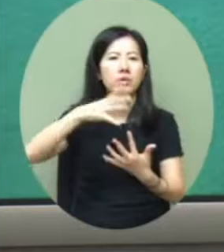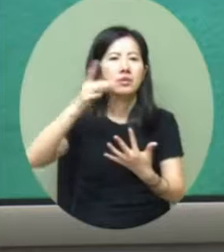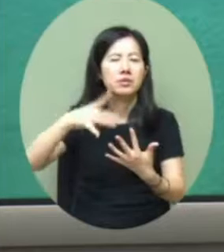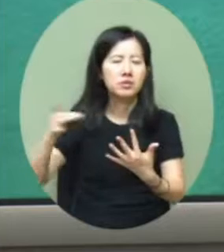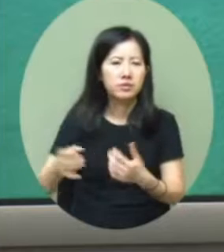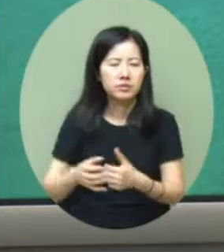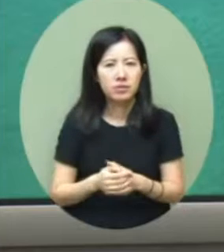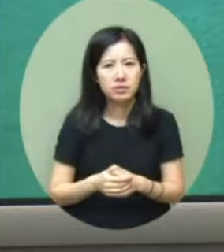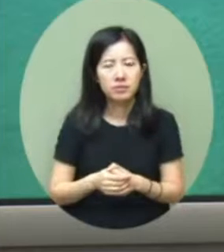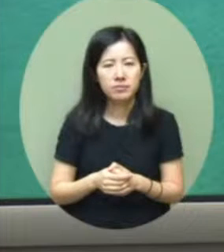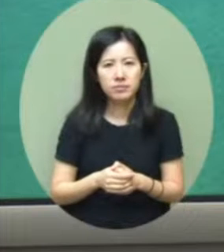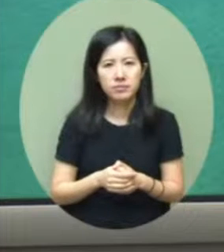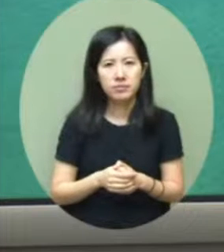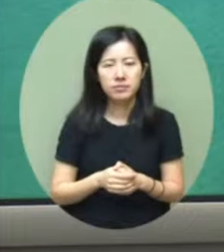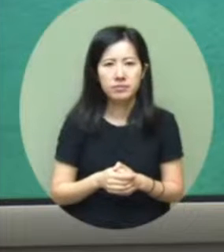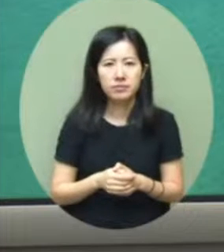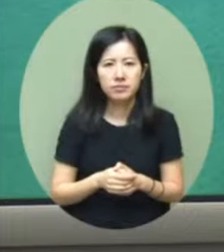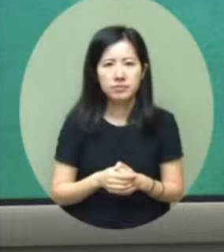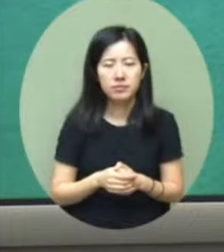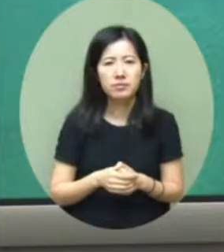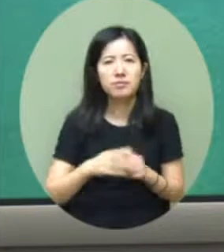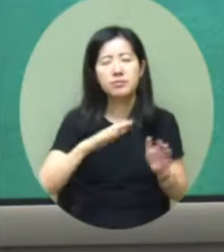We believe that there will be